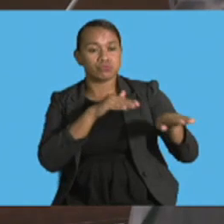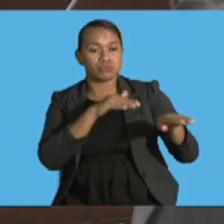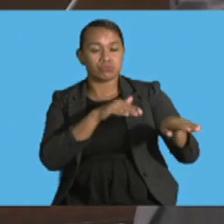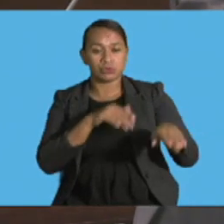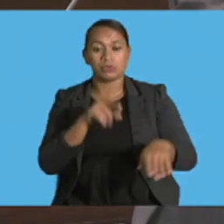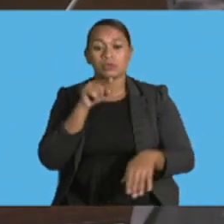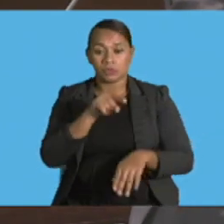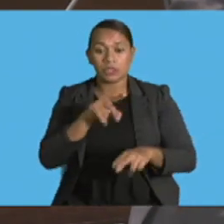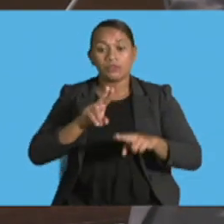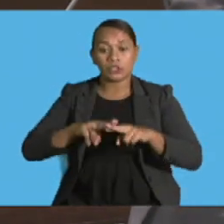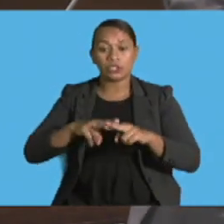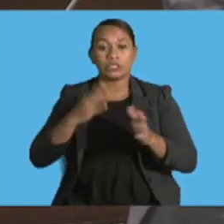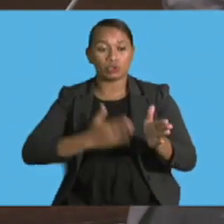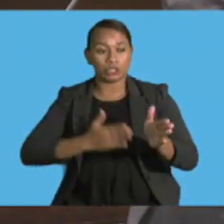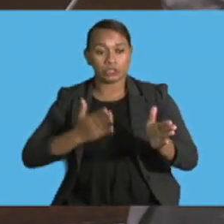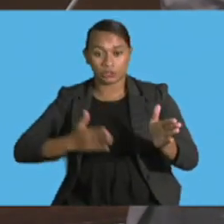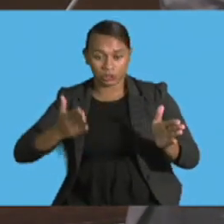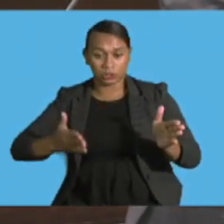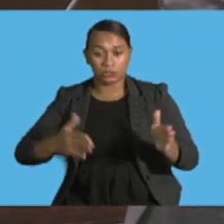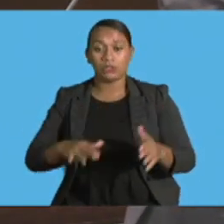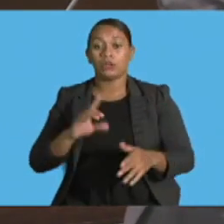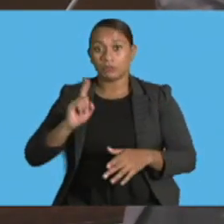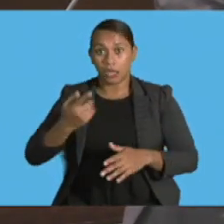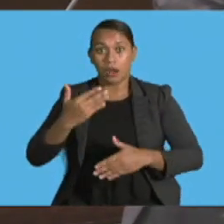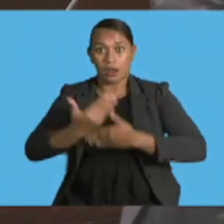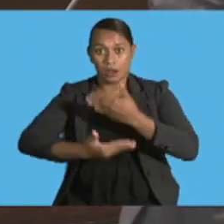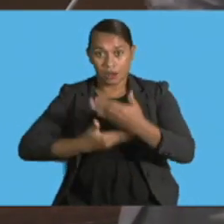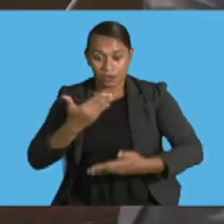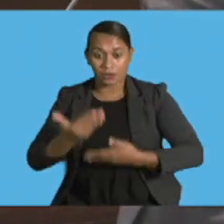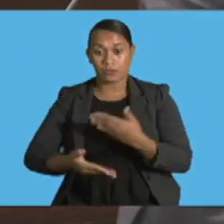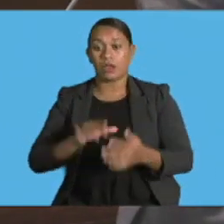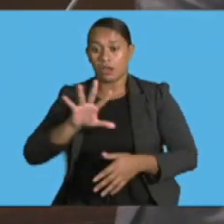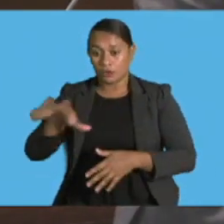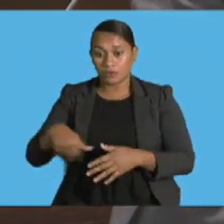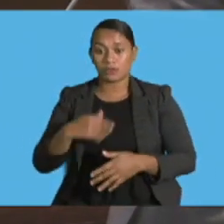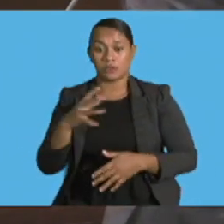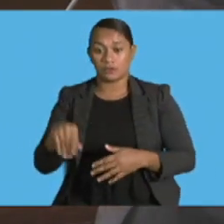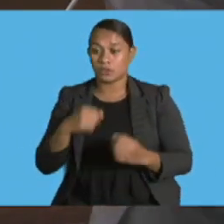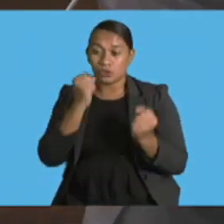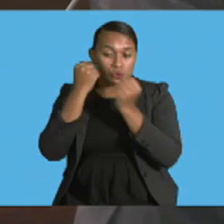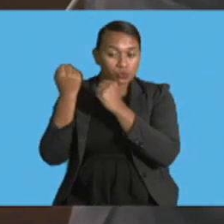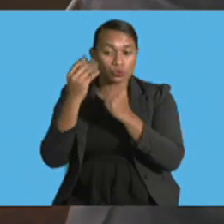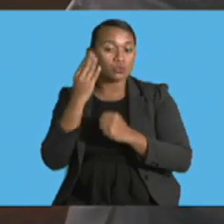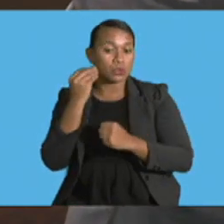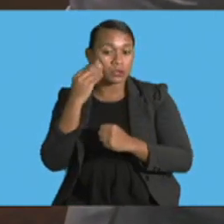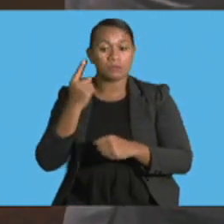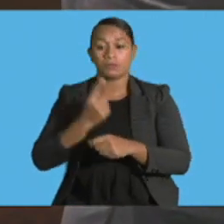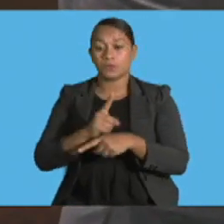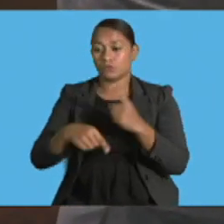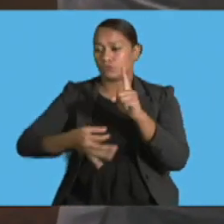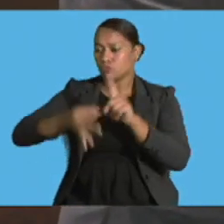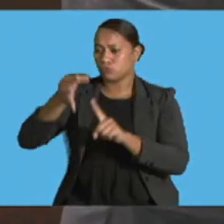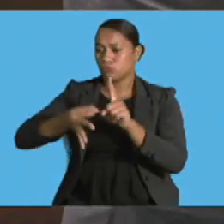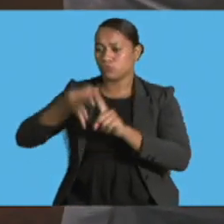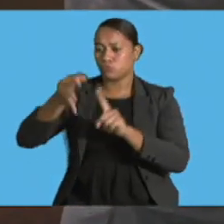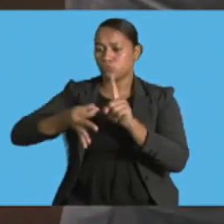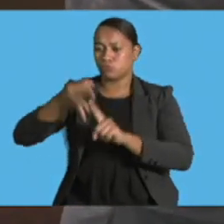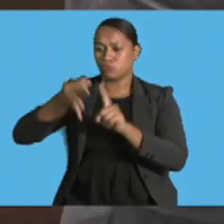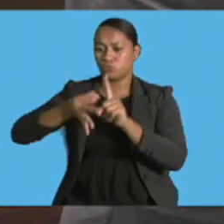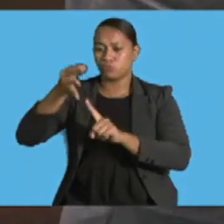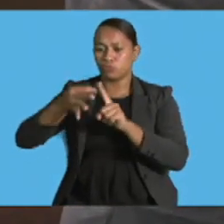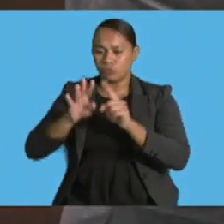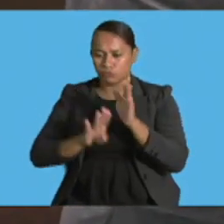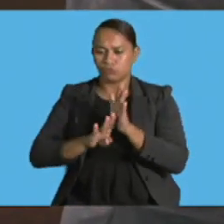Speaker, with each passing day, the cane supply is progressively improving, and this has